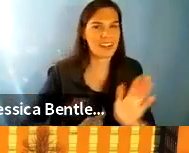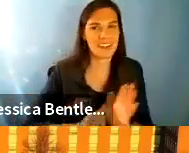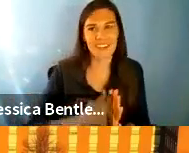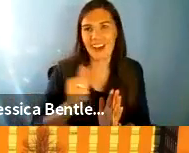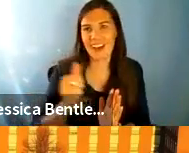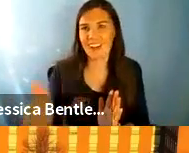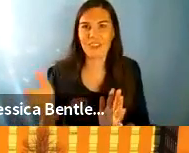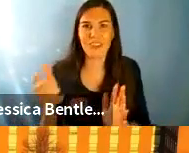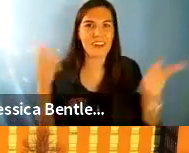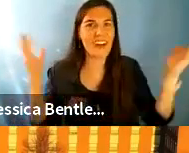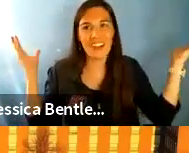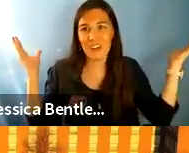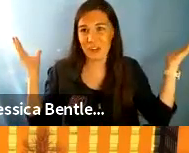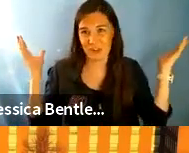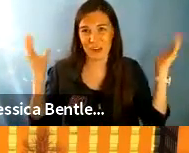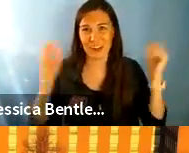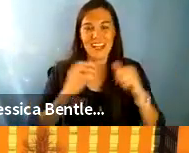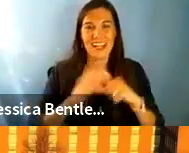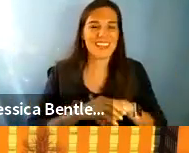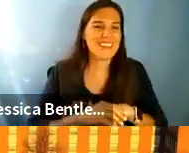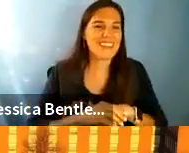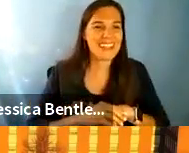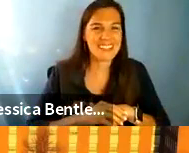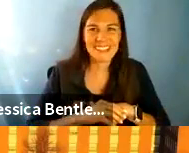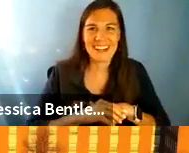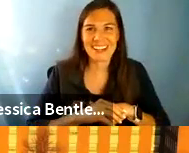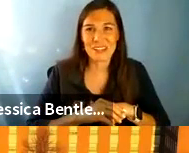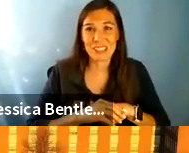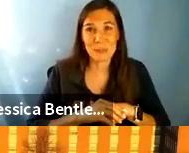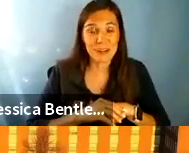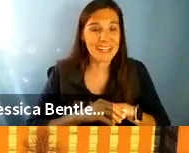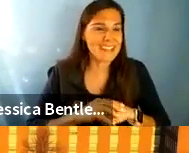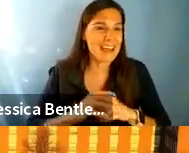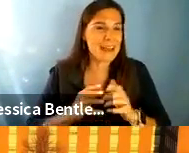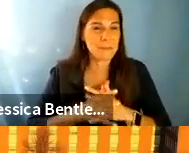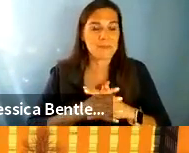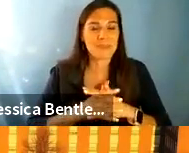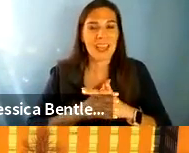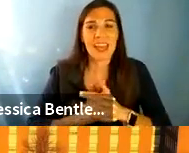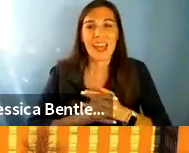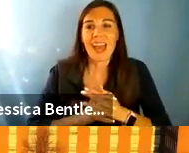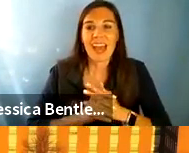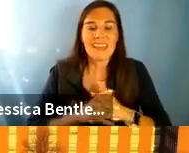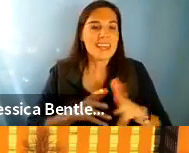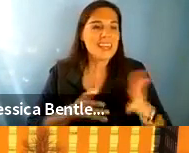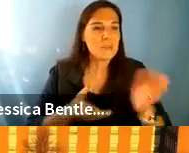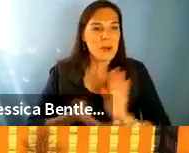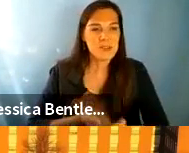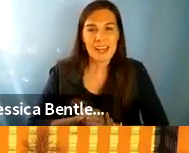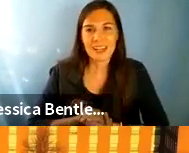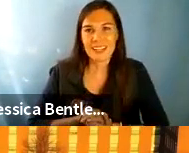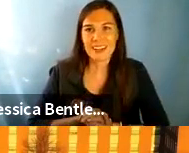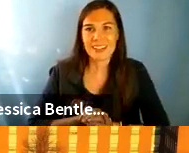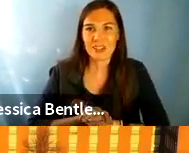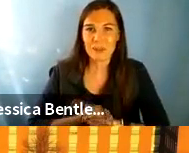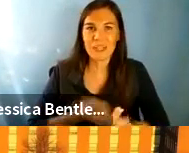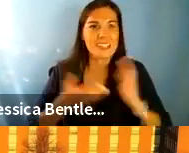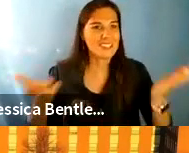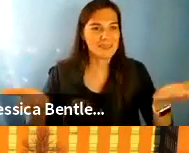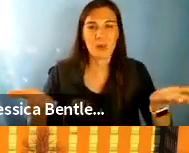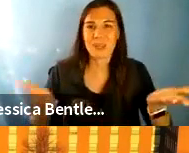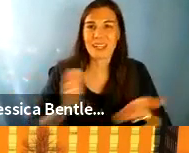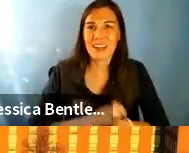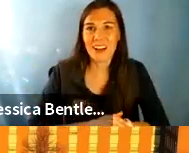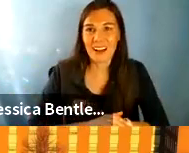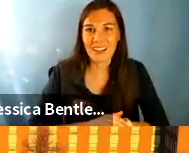California, Colorado, Florida, all over the United States. So it's pretty exciting. And then post-secondary interpreting